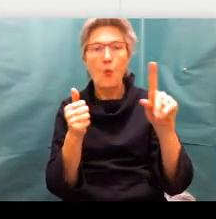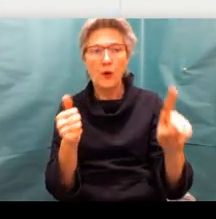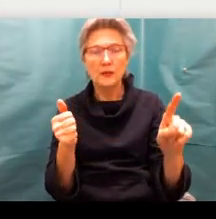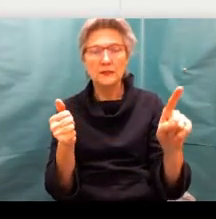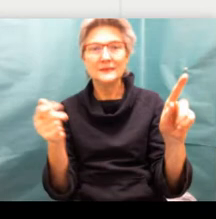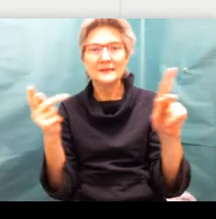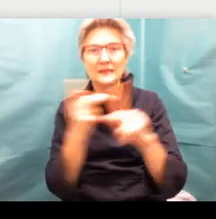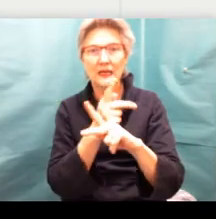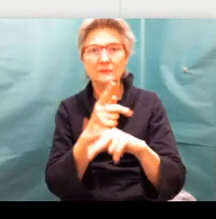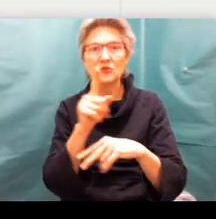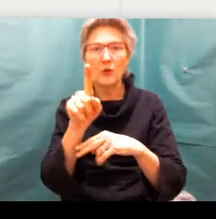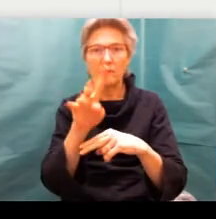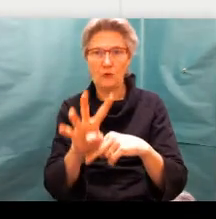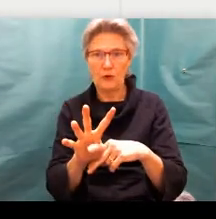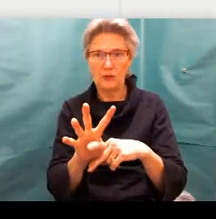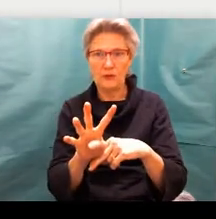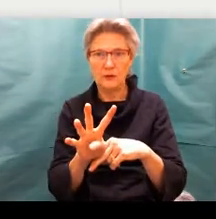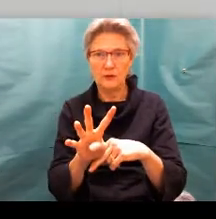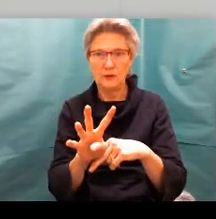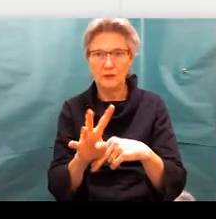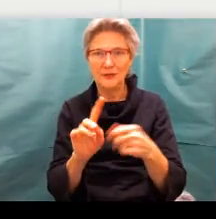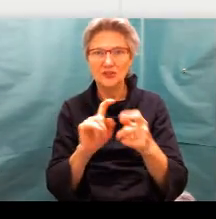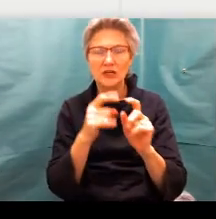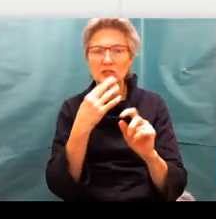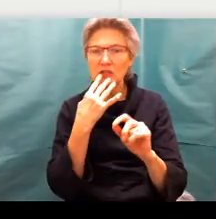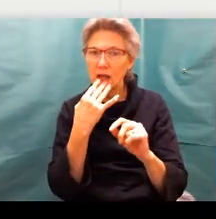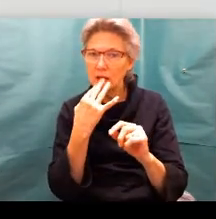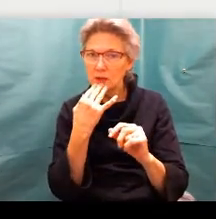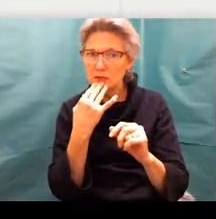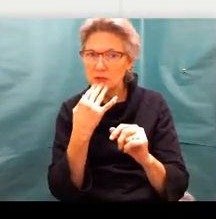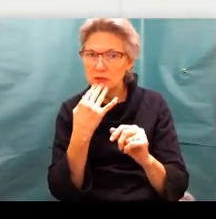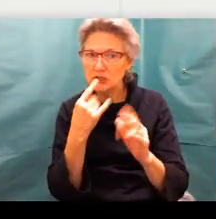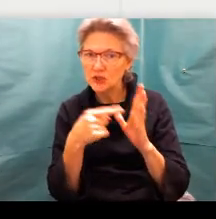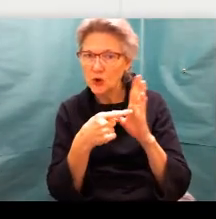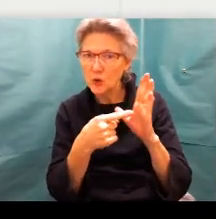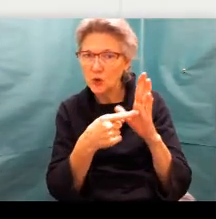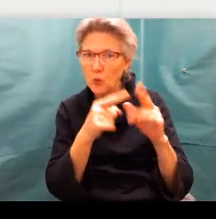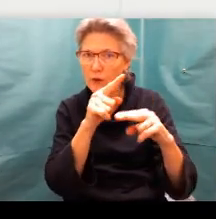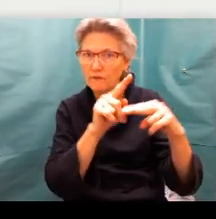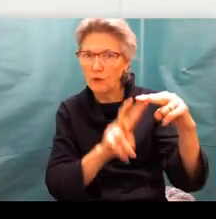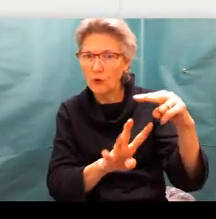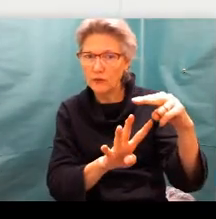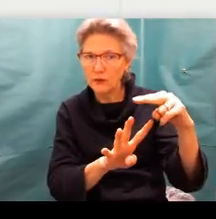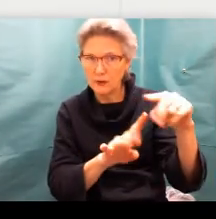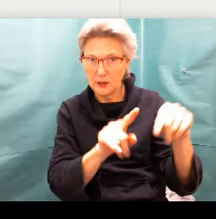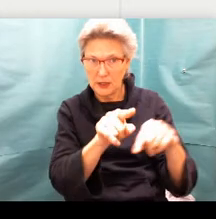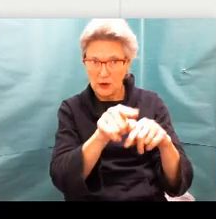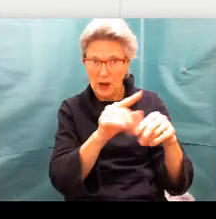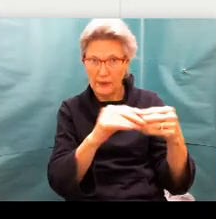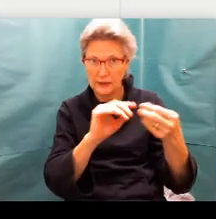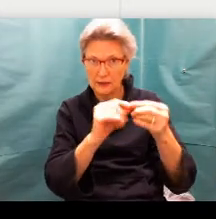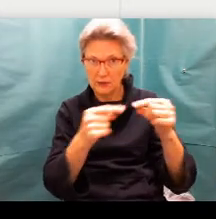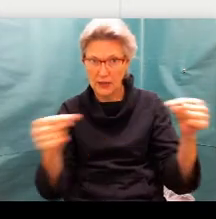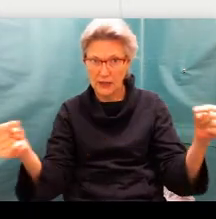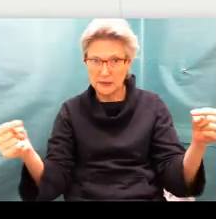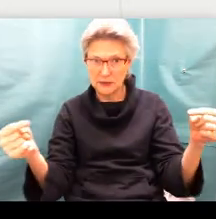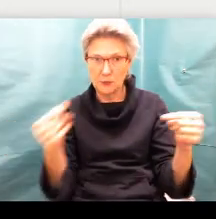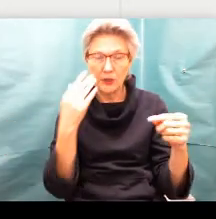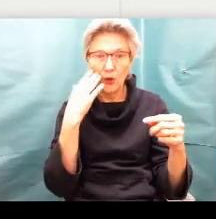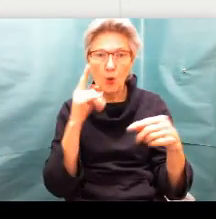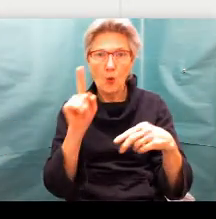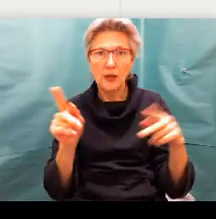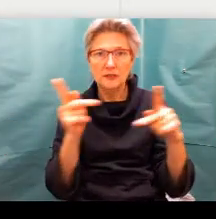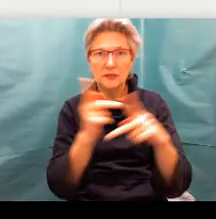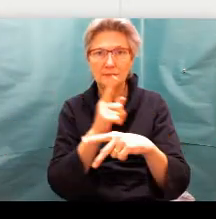1/4. Here is, I'm just going to change colors. Here is 1/4, right? So 1 times 1/4, we know